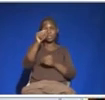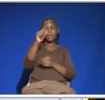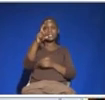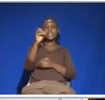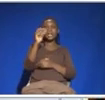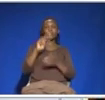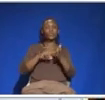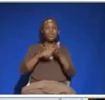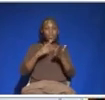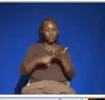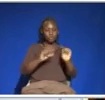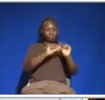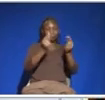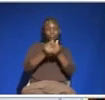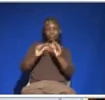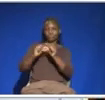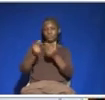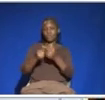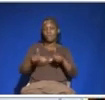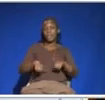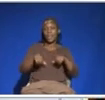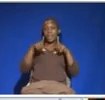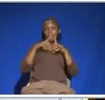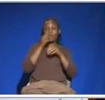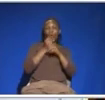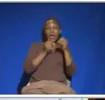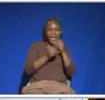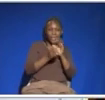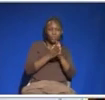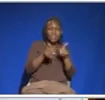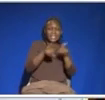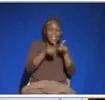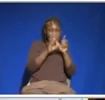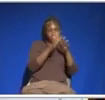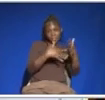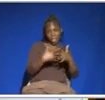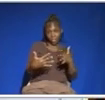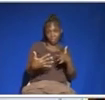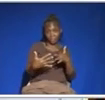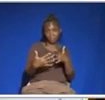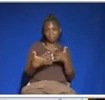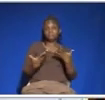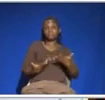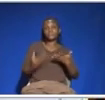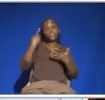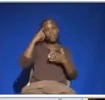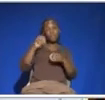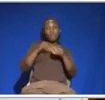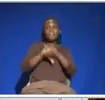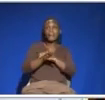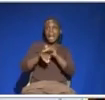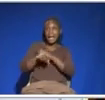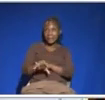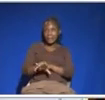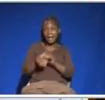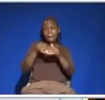group of living organisms which have similar structures. So for plants,